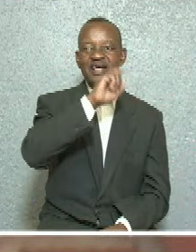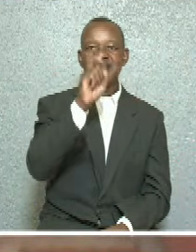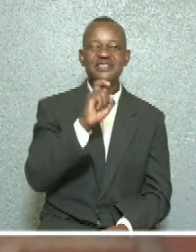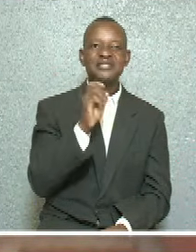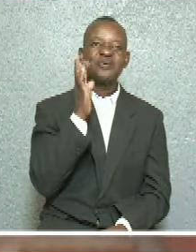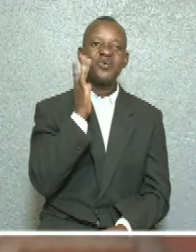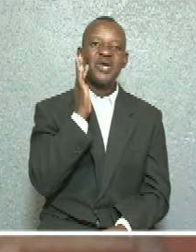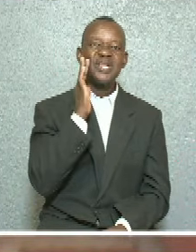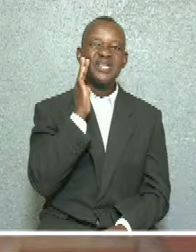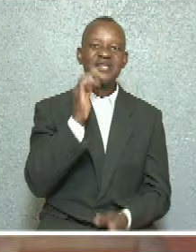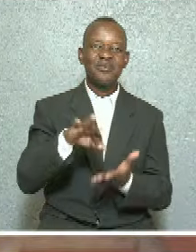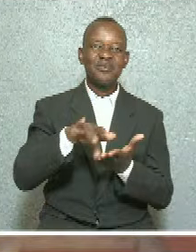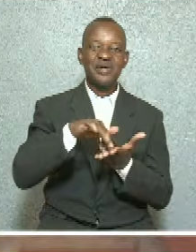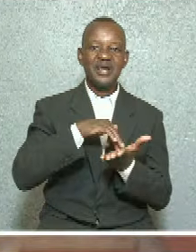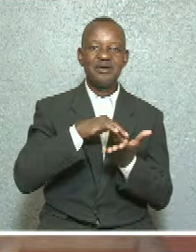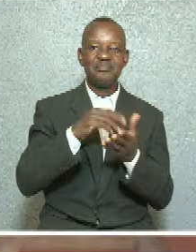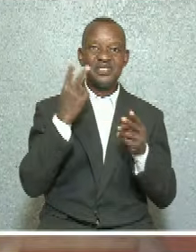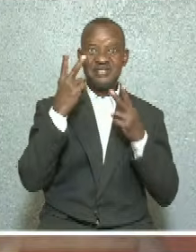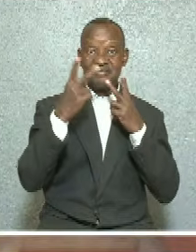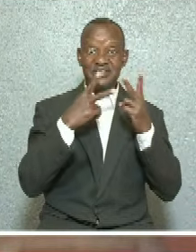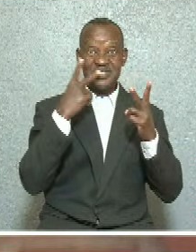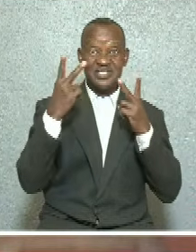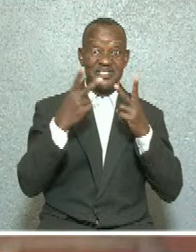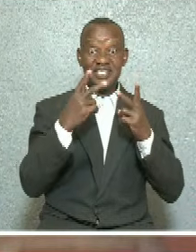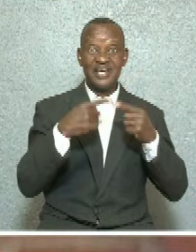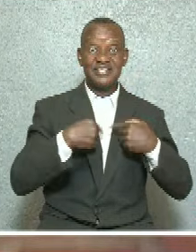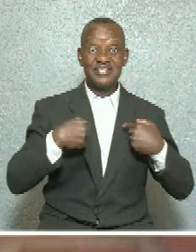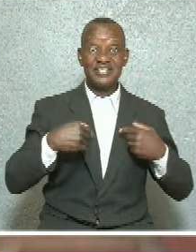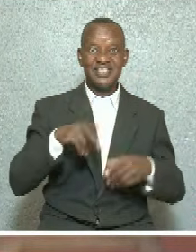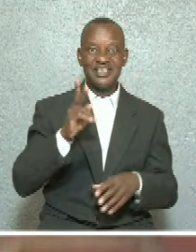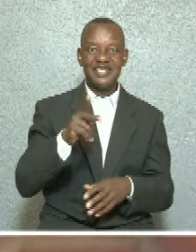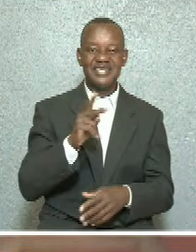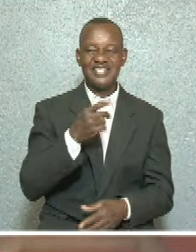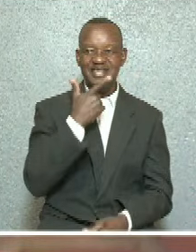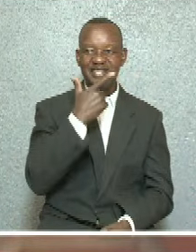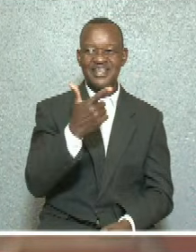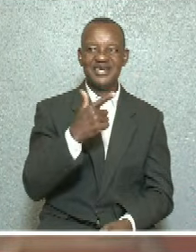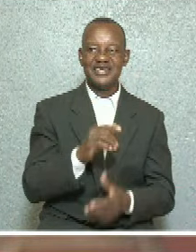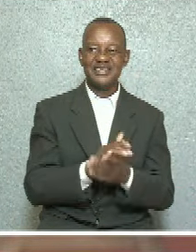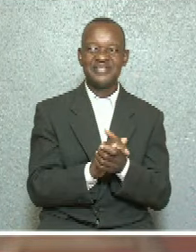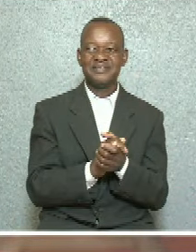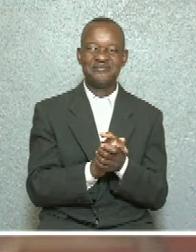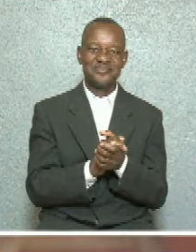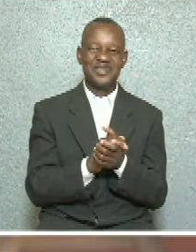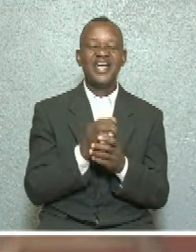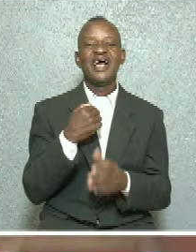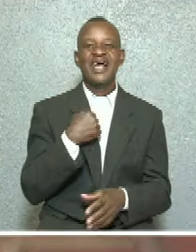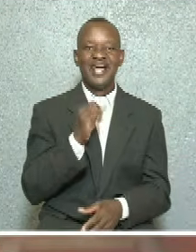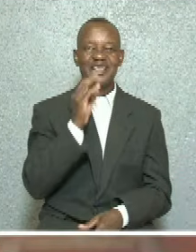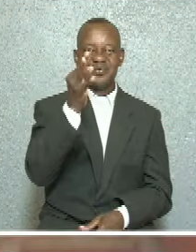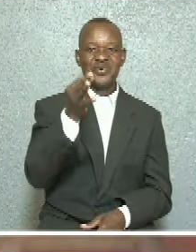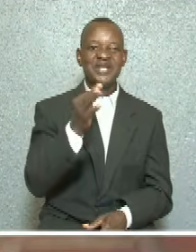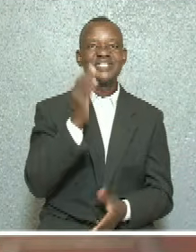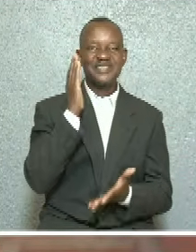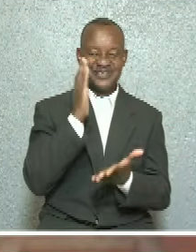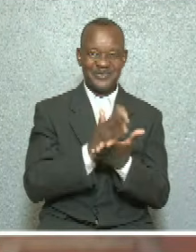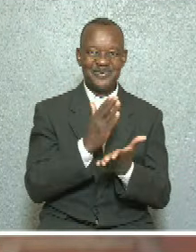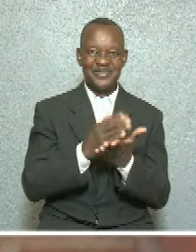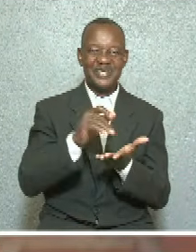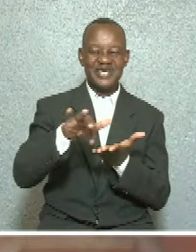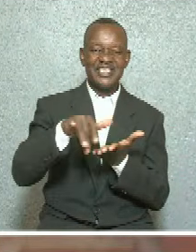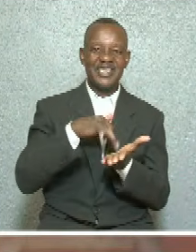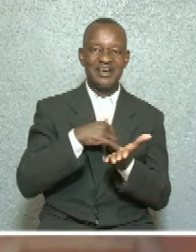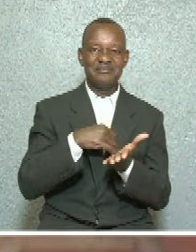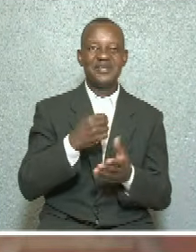Okay. Thank you very much for your question, Precious. I will definitely come back. I do not know